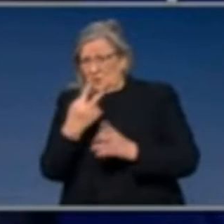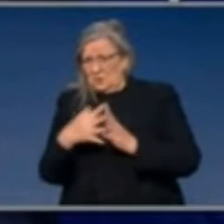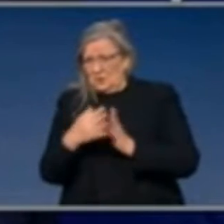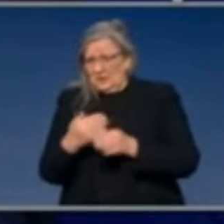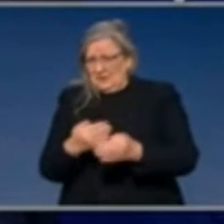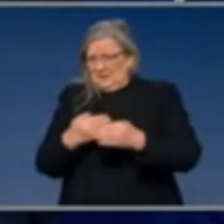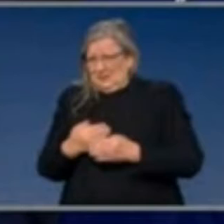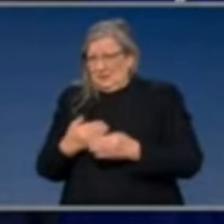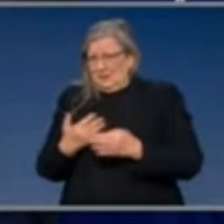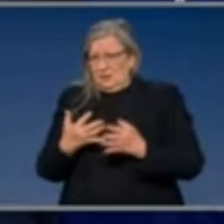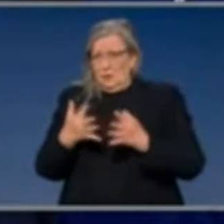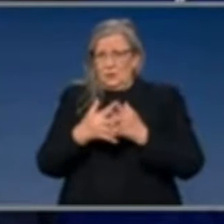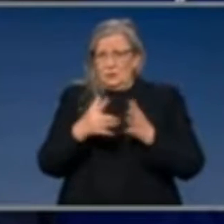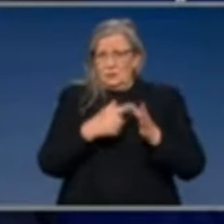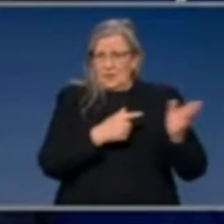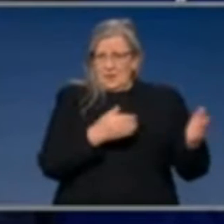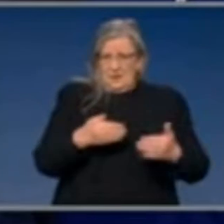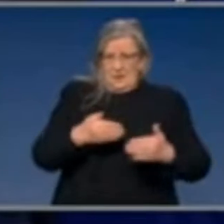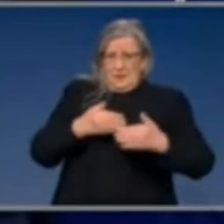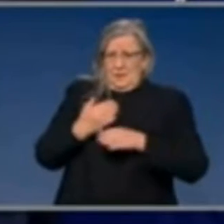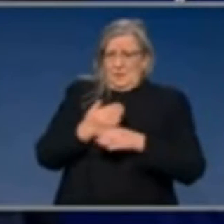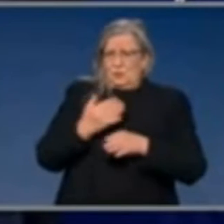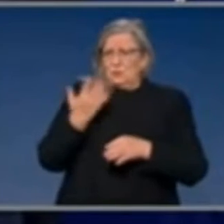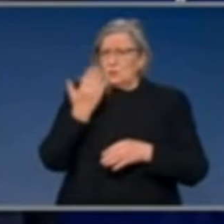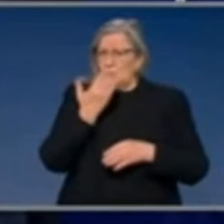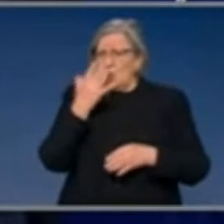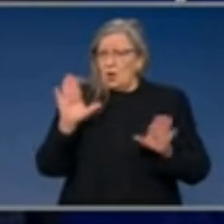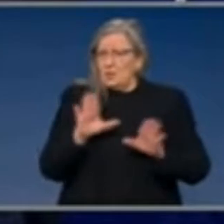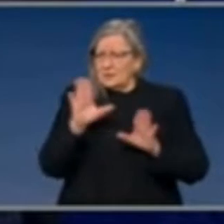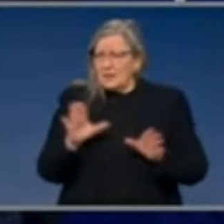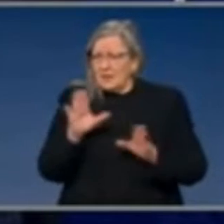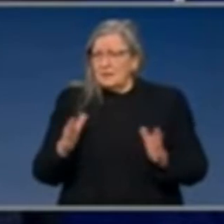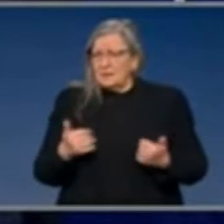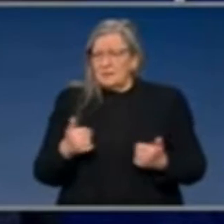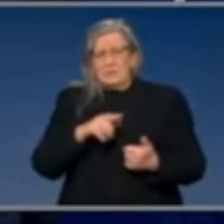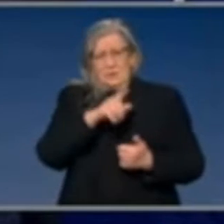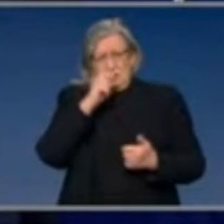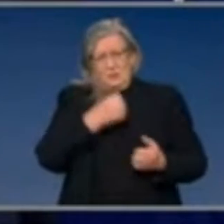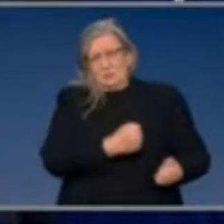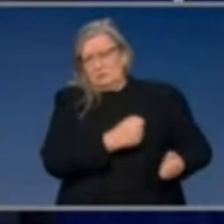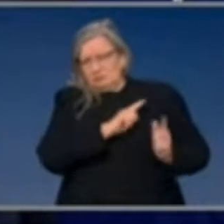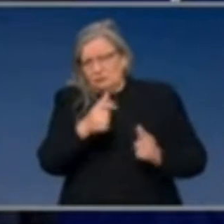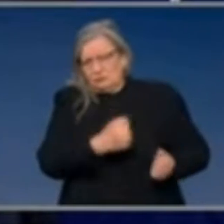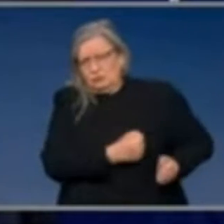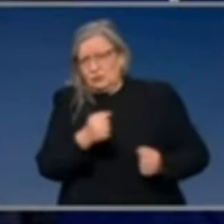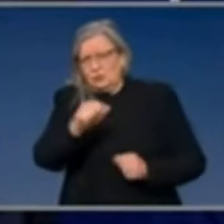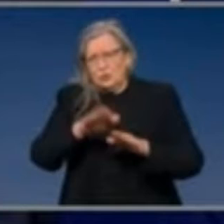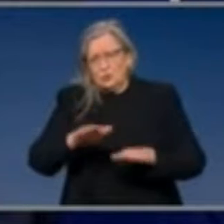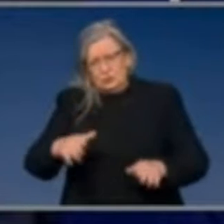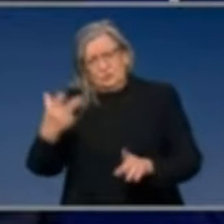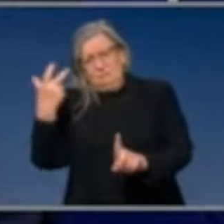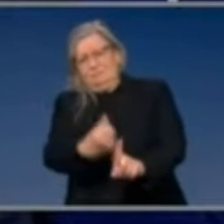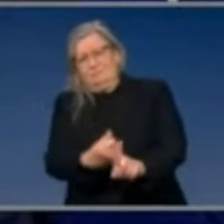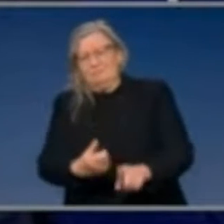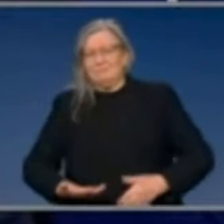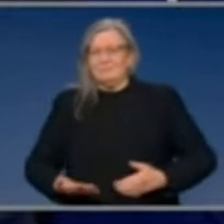That also provides, of course, an opportunity to take your child down and get them vaccinated. I'll just also, while I'm here, just note